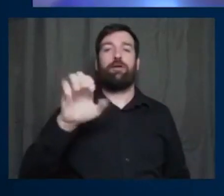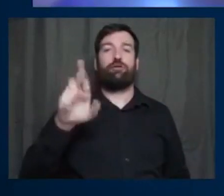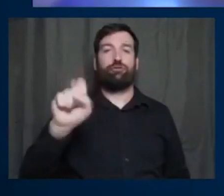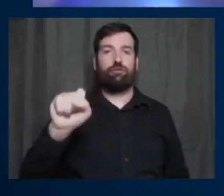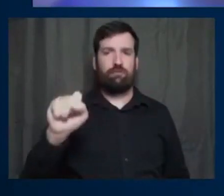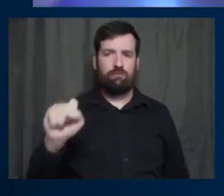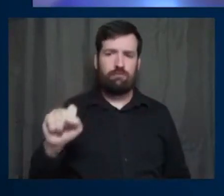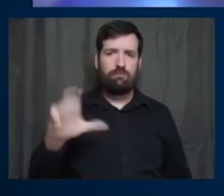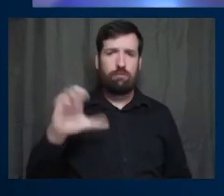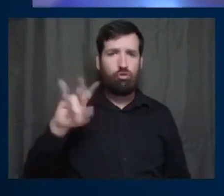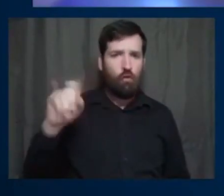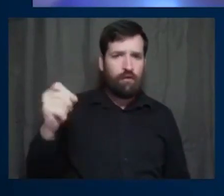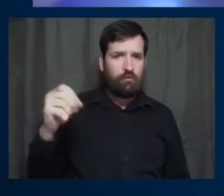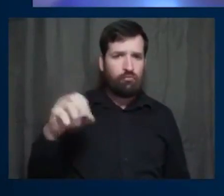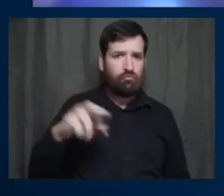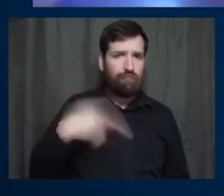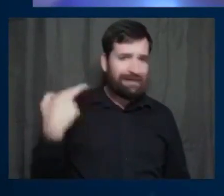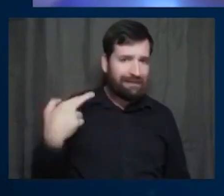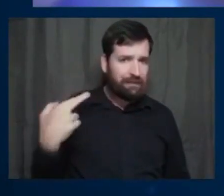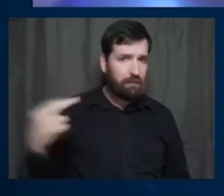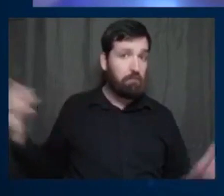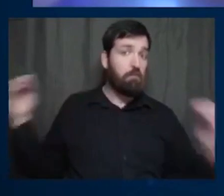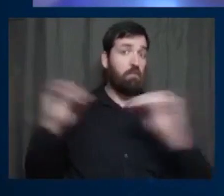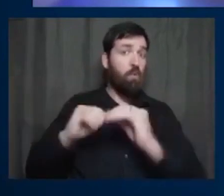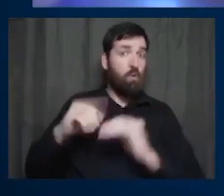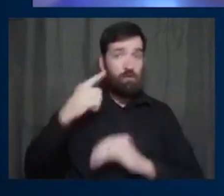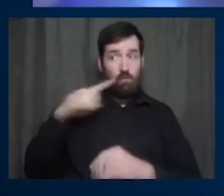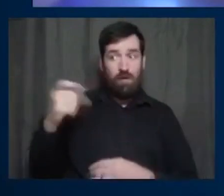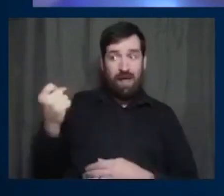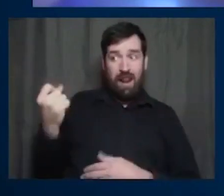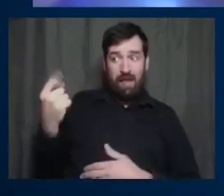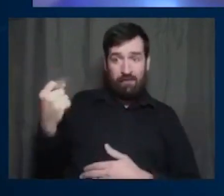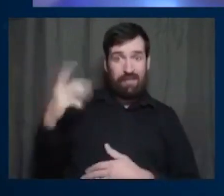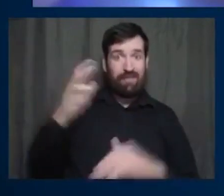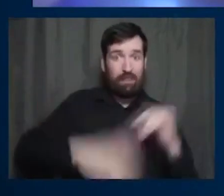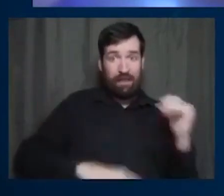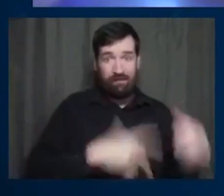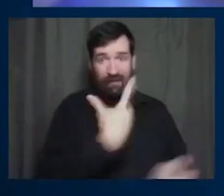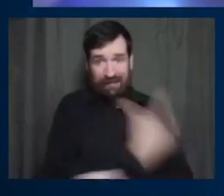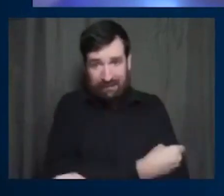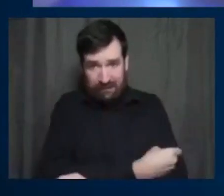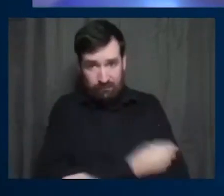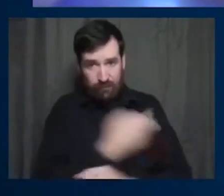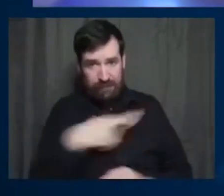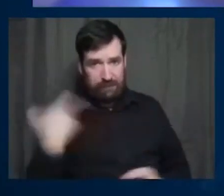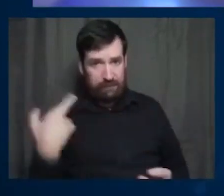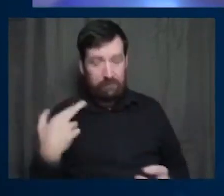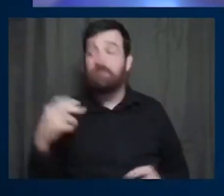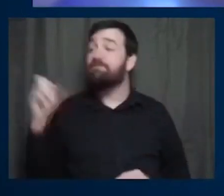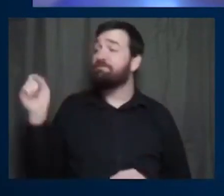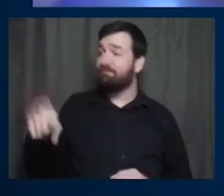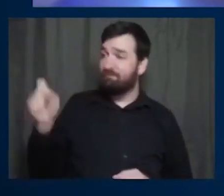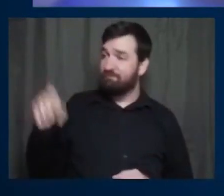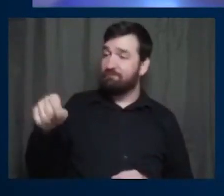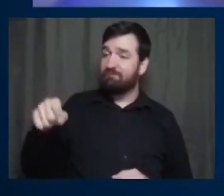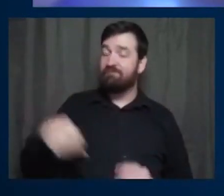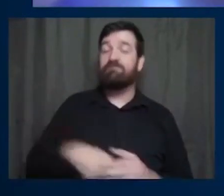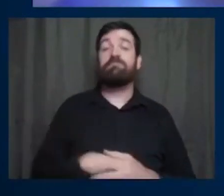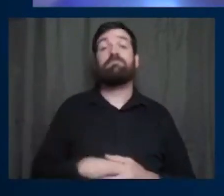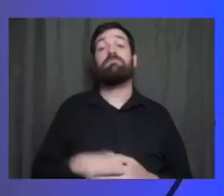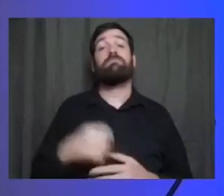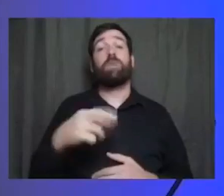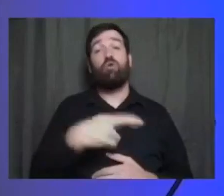an 11-year-old than the risk of the vaccine? I think you just spoke to it, but I want you to answer that again for me. Sure, yeah. So the risk of COVID is